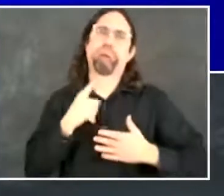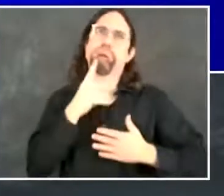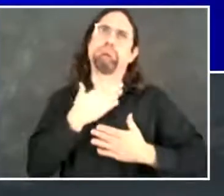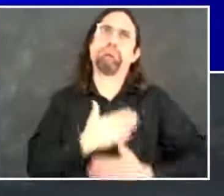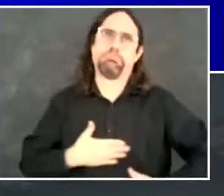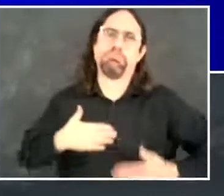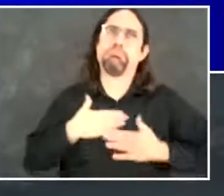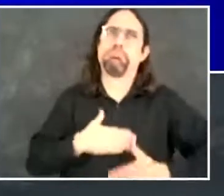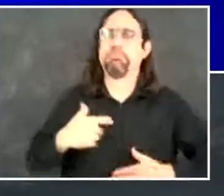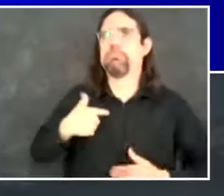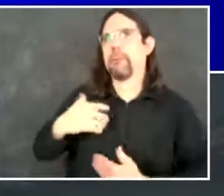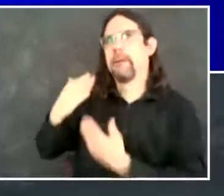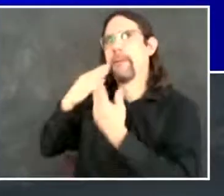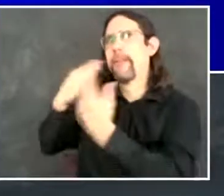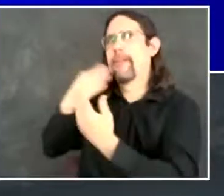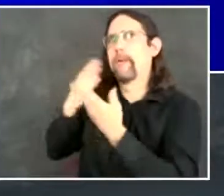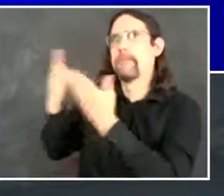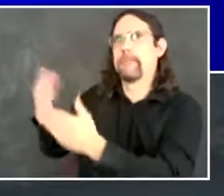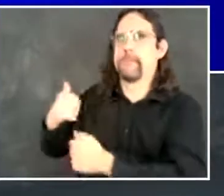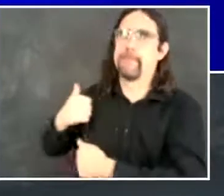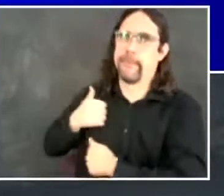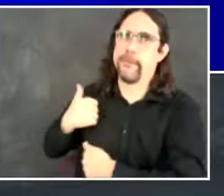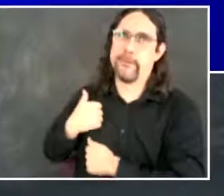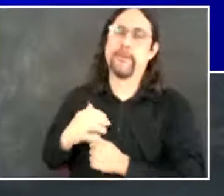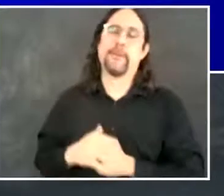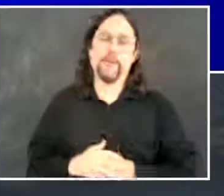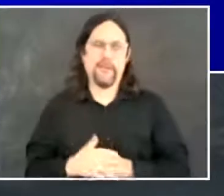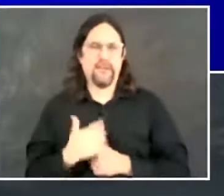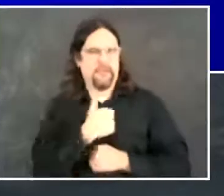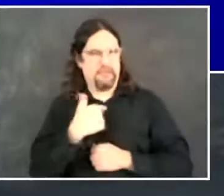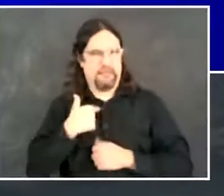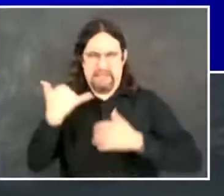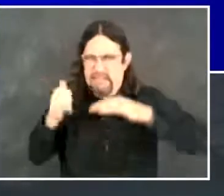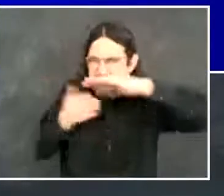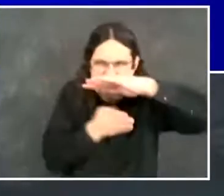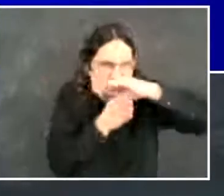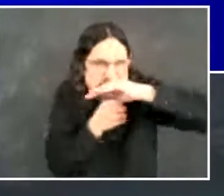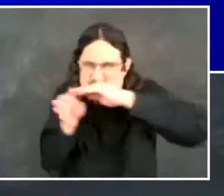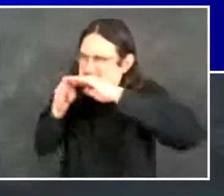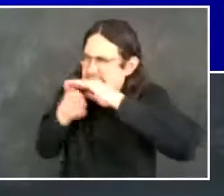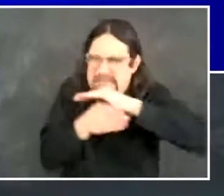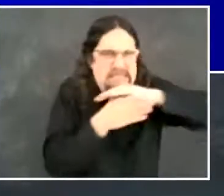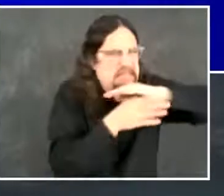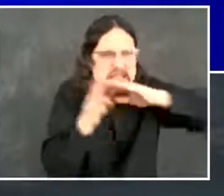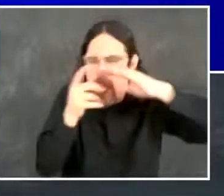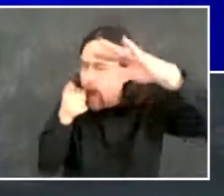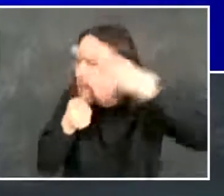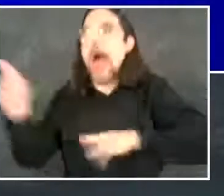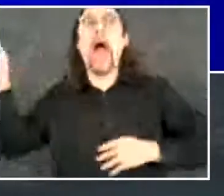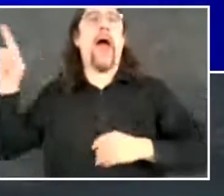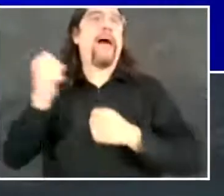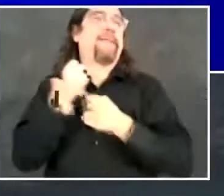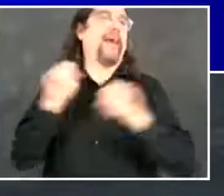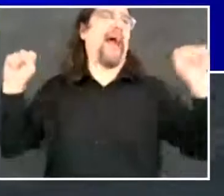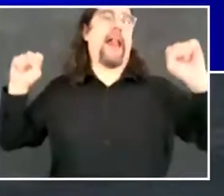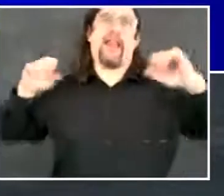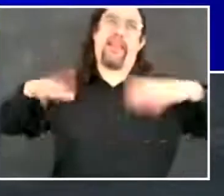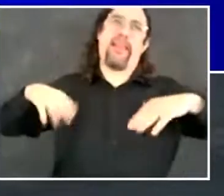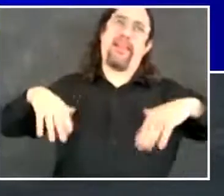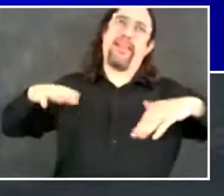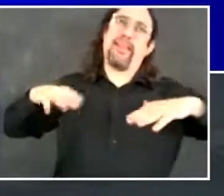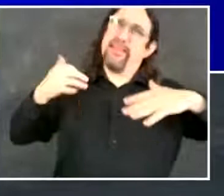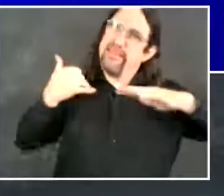lives. We got to protect our healthcare heroes. And this chart reminds me, and it should remind all of